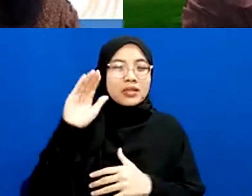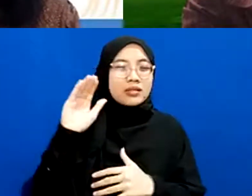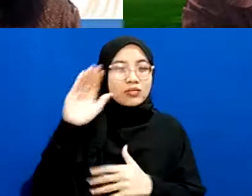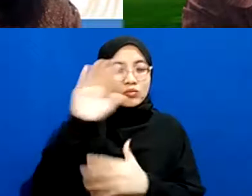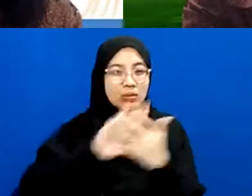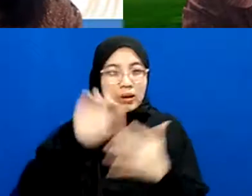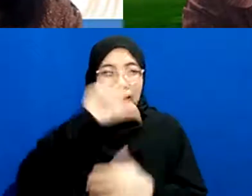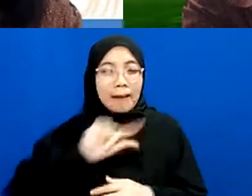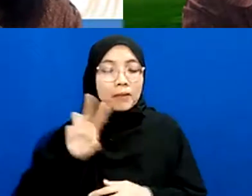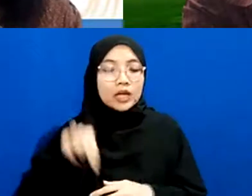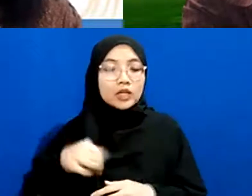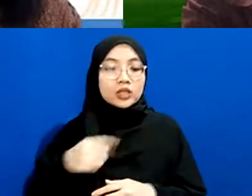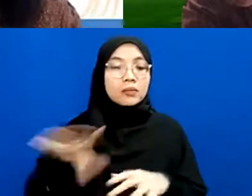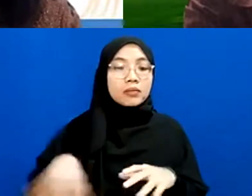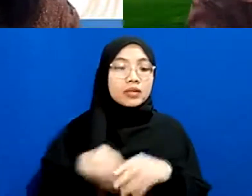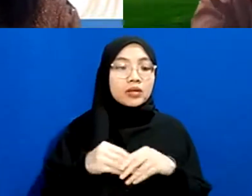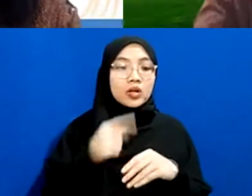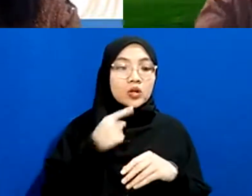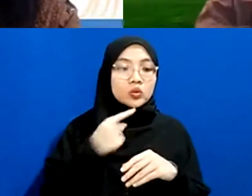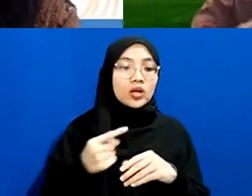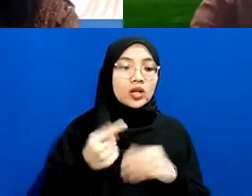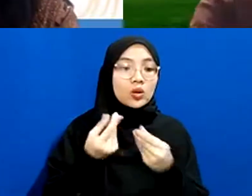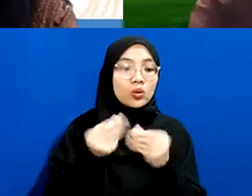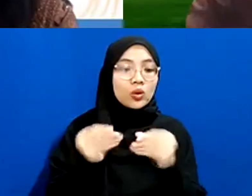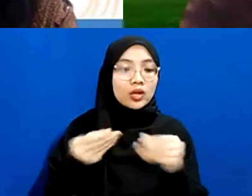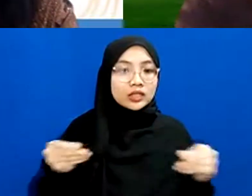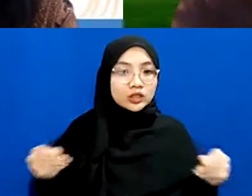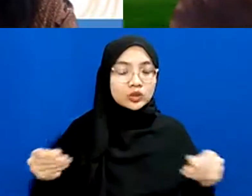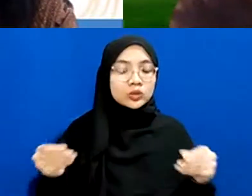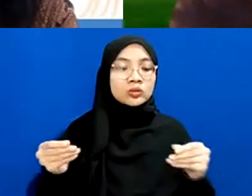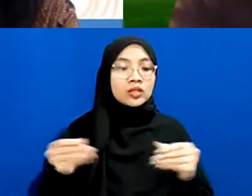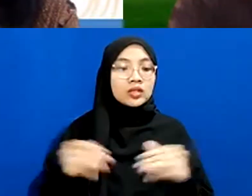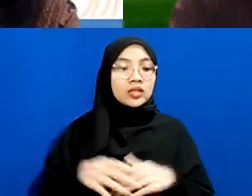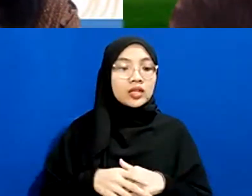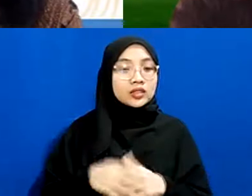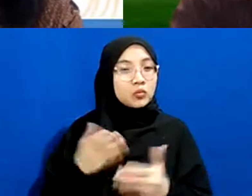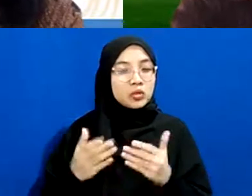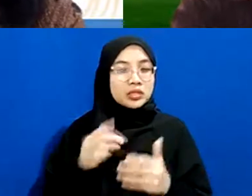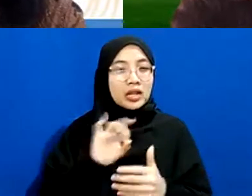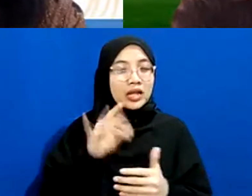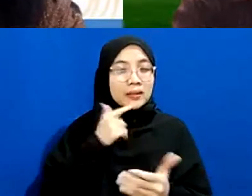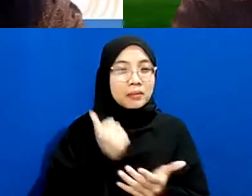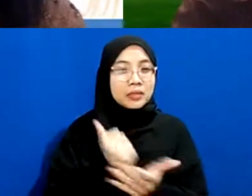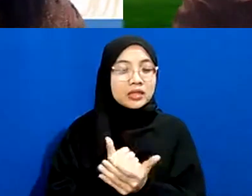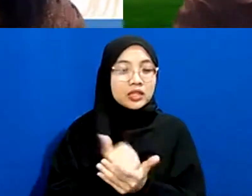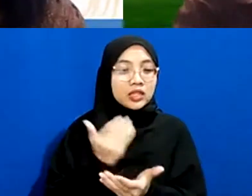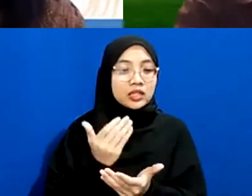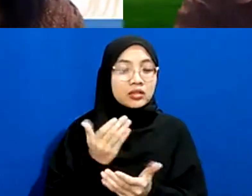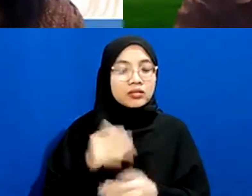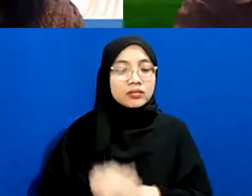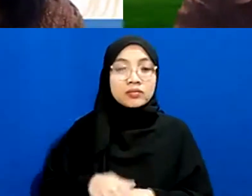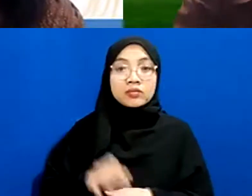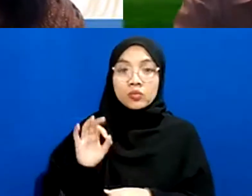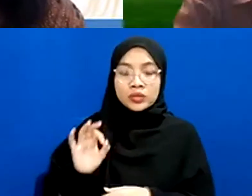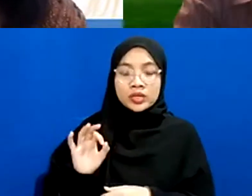of quality, maybe, or something, or anything else? Yeah, and is it